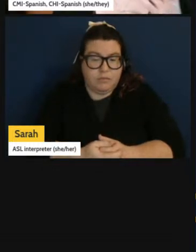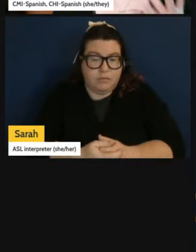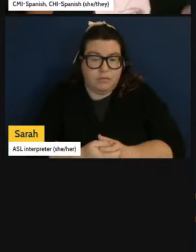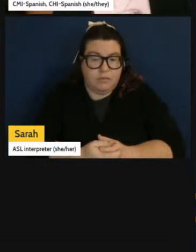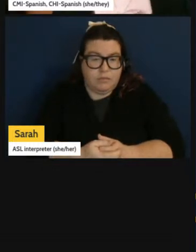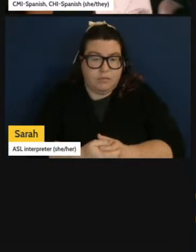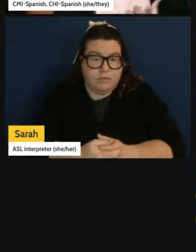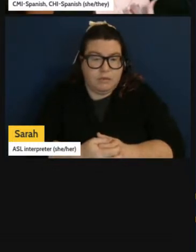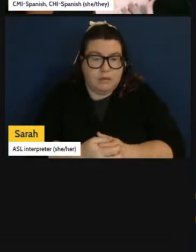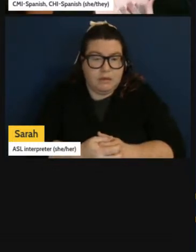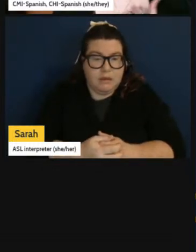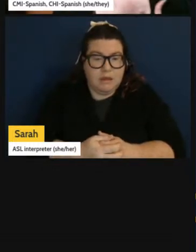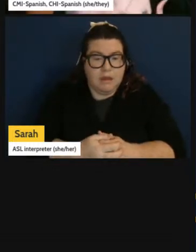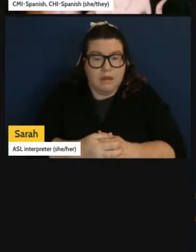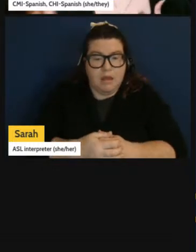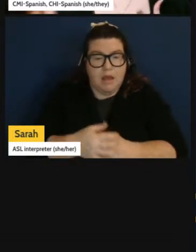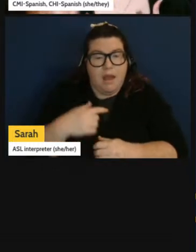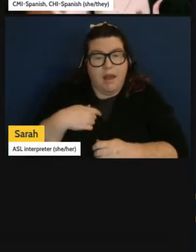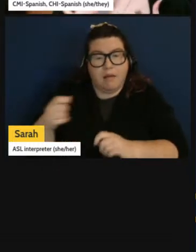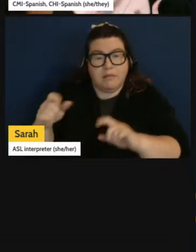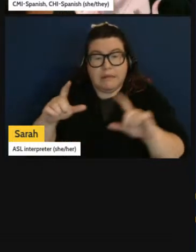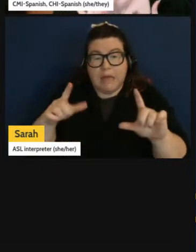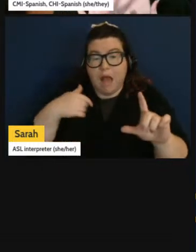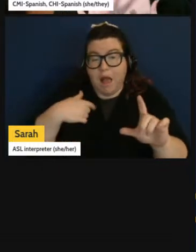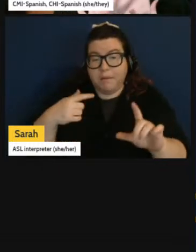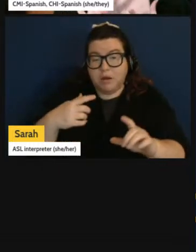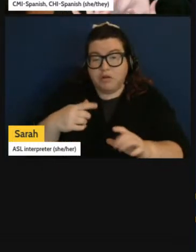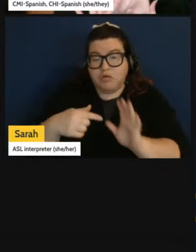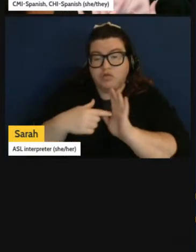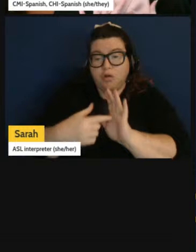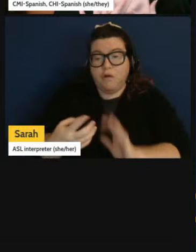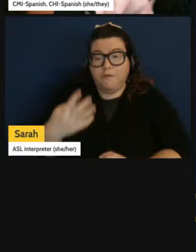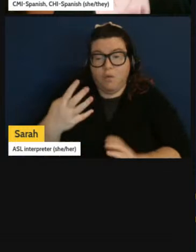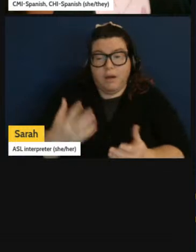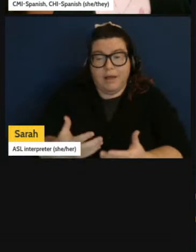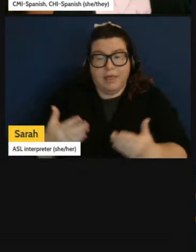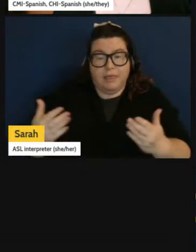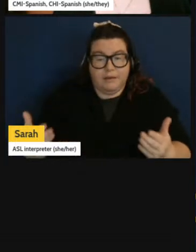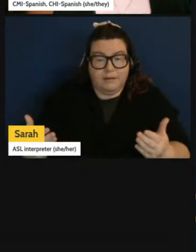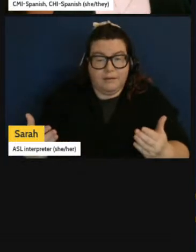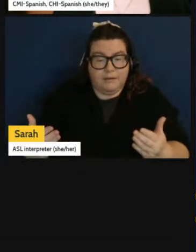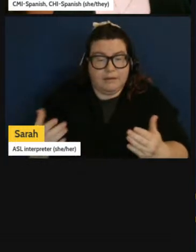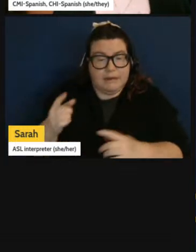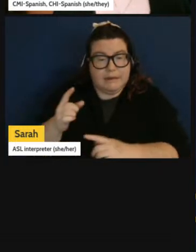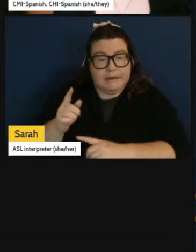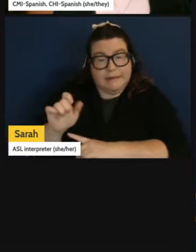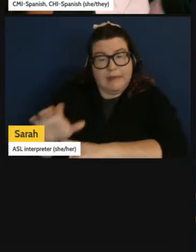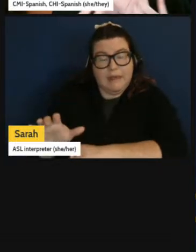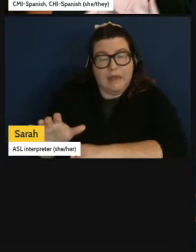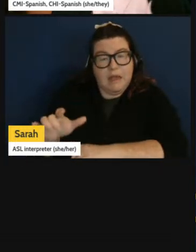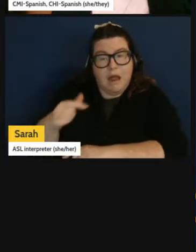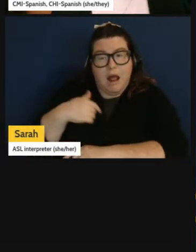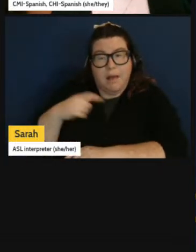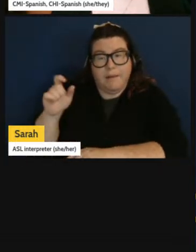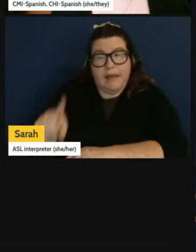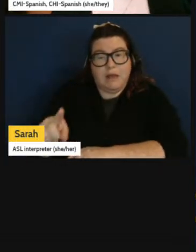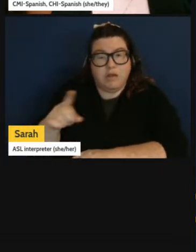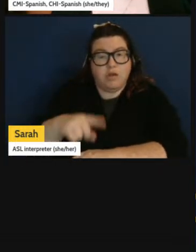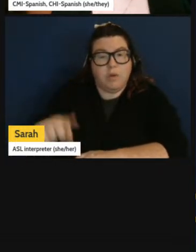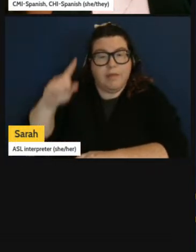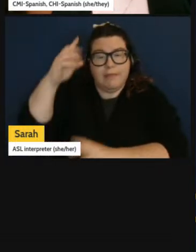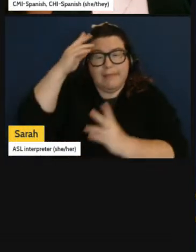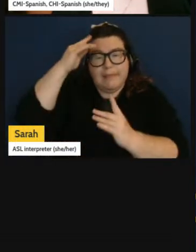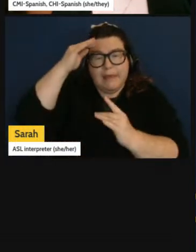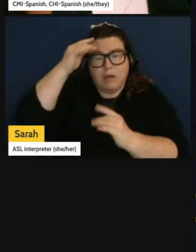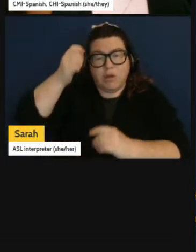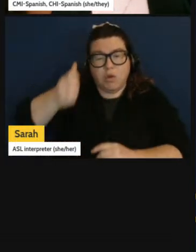I'm asking here, I'll be showing you 4 things here in a second. And I'll be asking you to think silently to